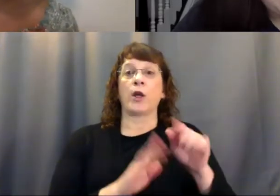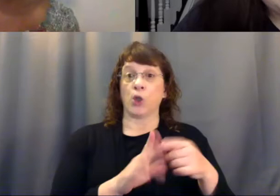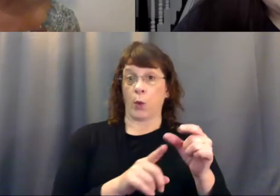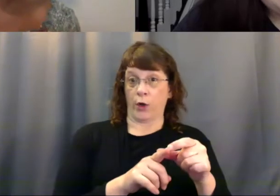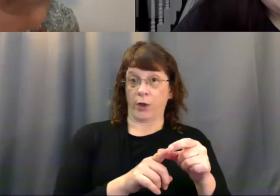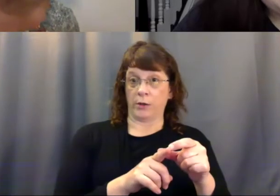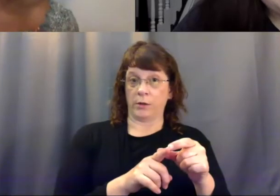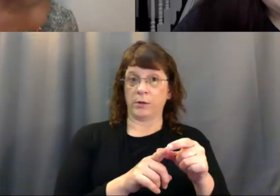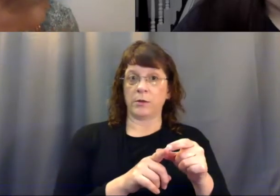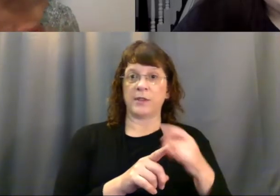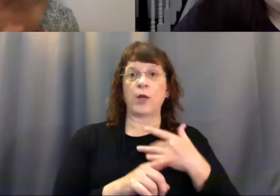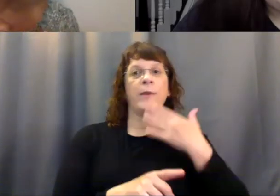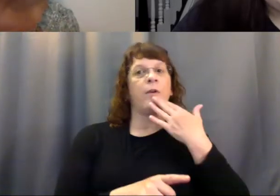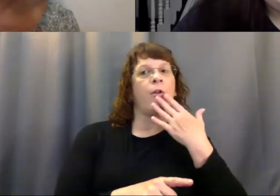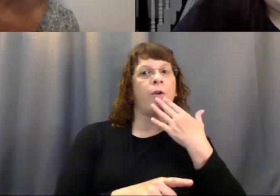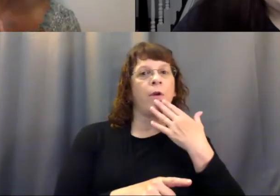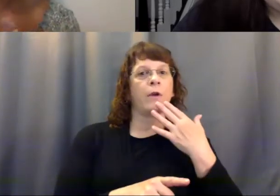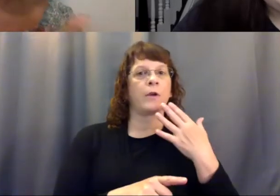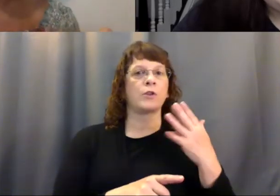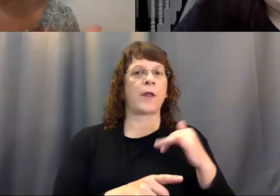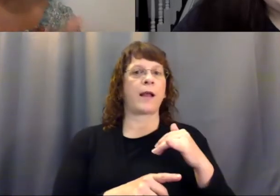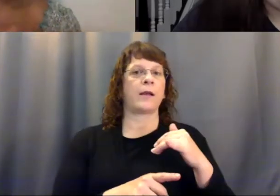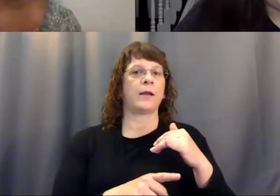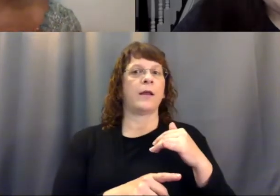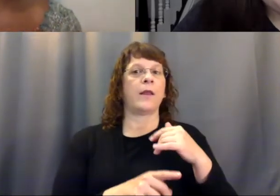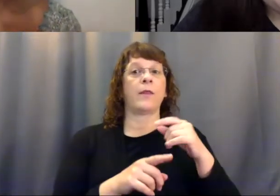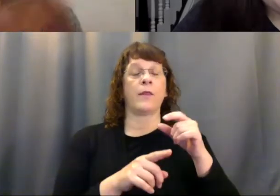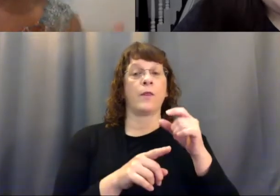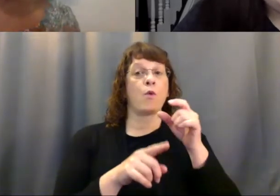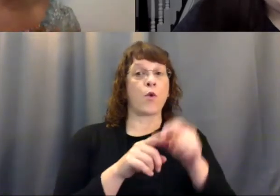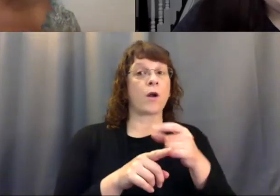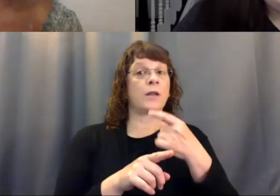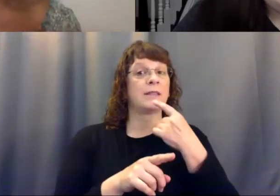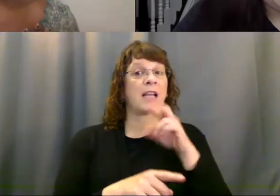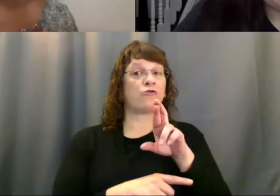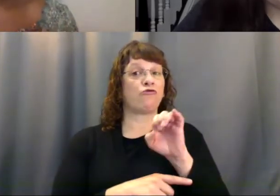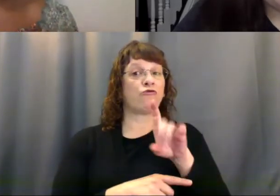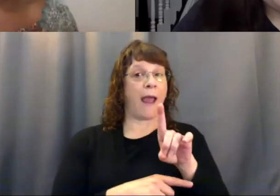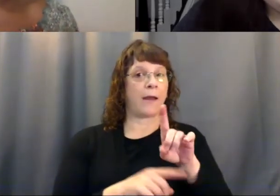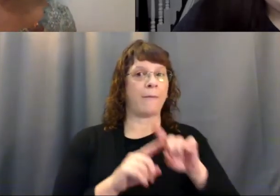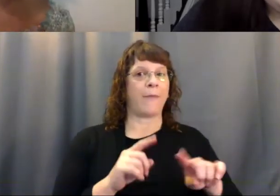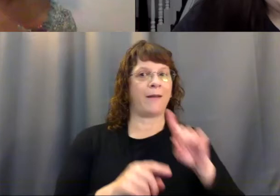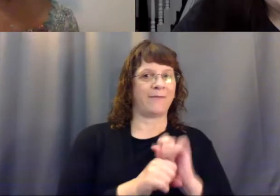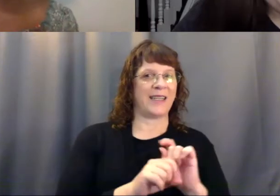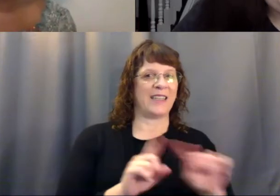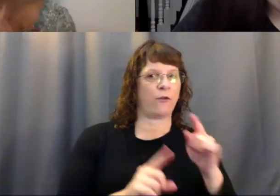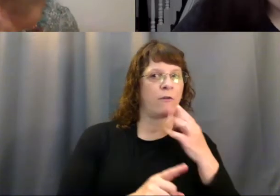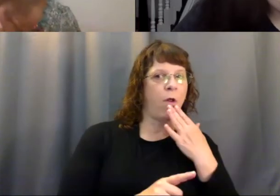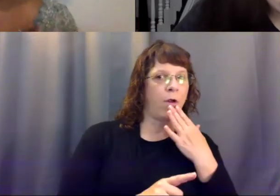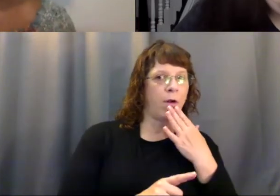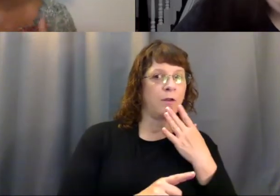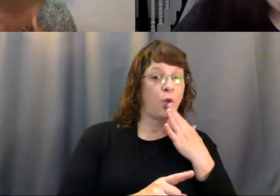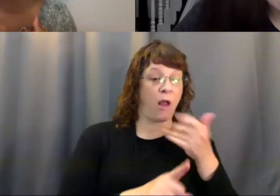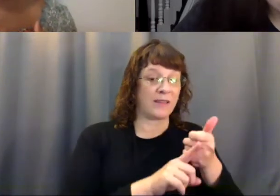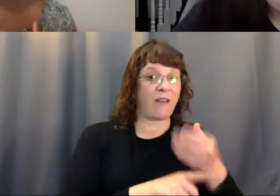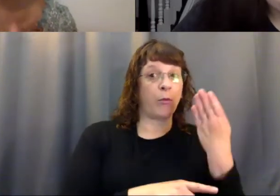It's usually a color. So like the word will read the color red, but it's in a different color. So it'll be in blue. And it kind of